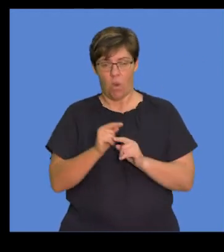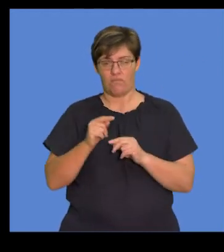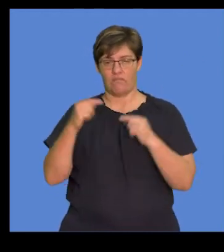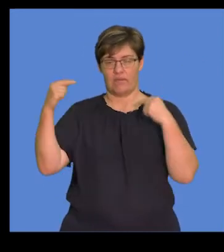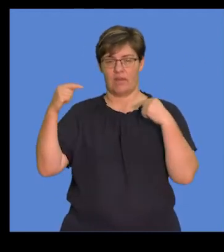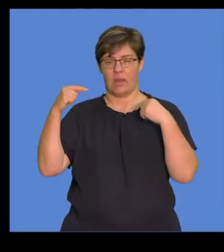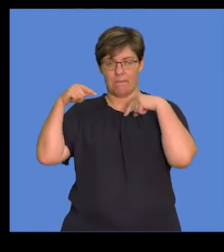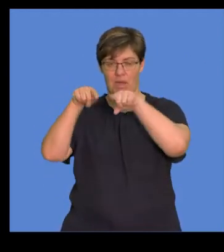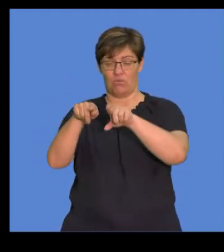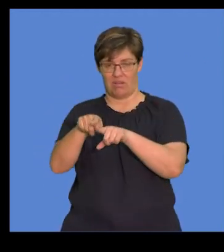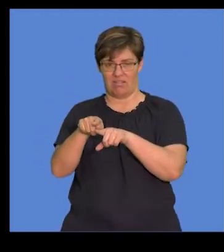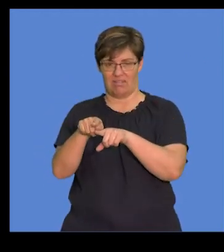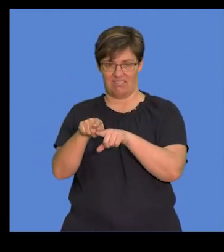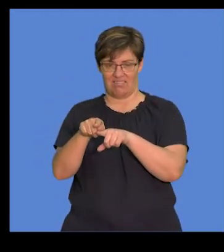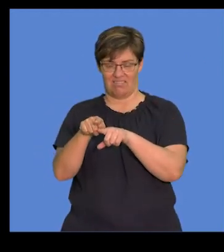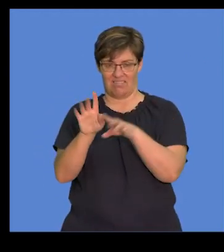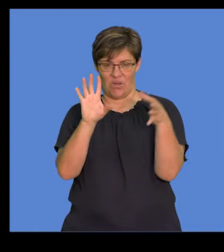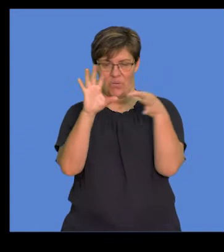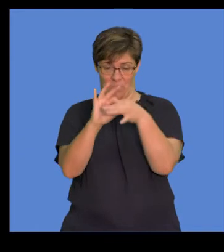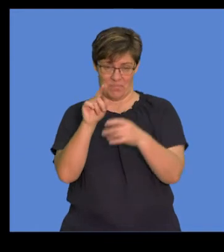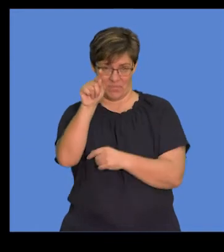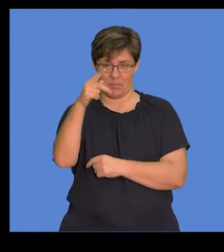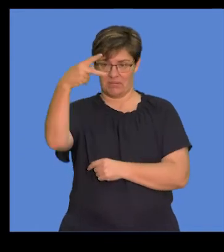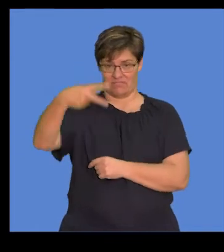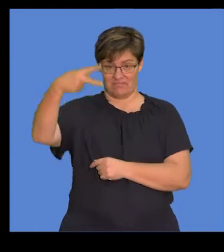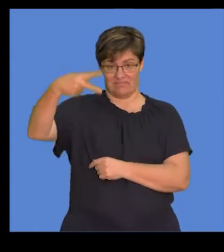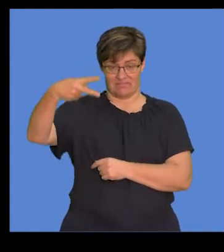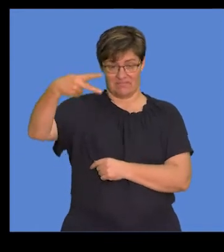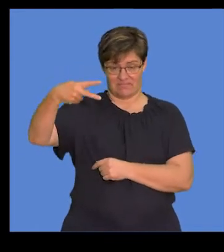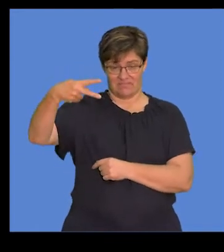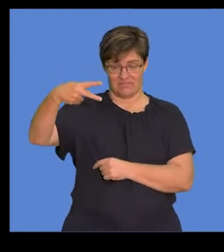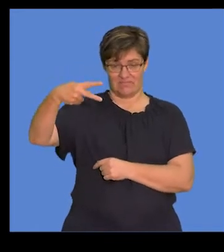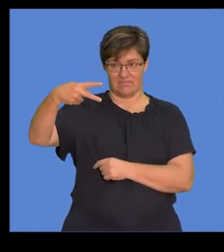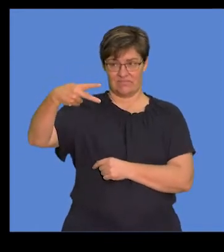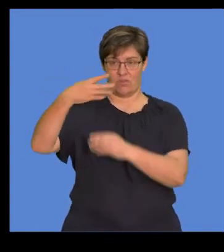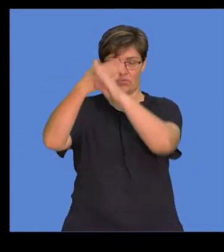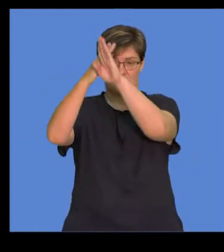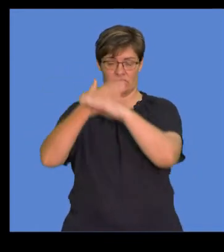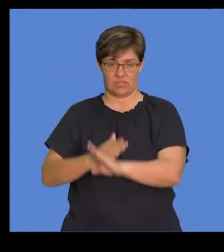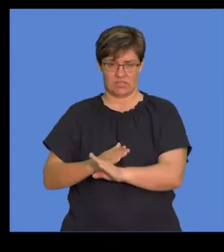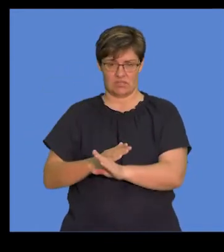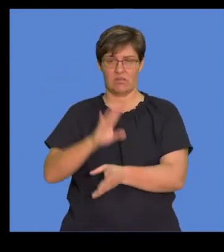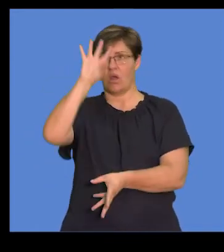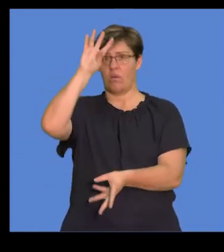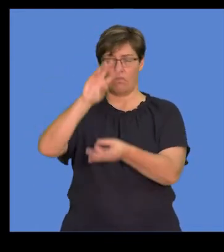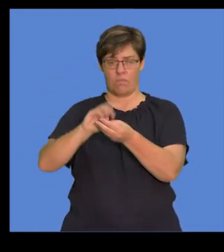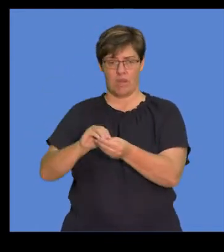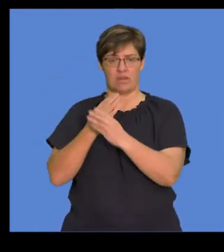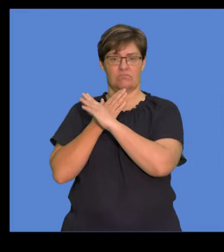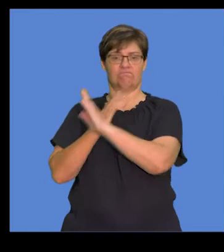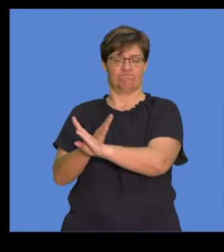combination, right? If you look at that, we are talking about these two resistors, okay? What is their